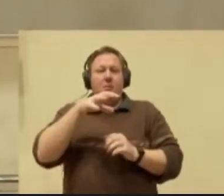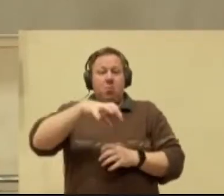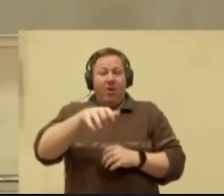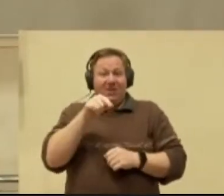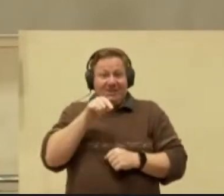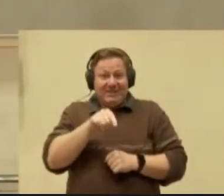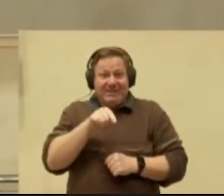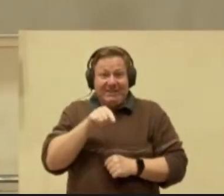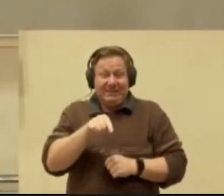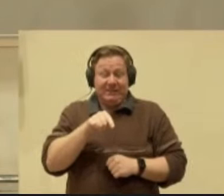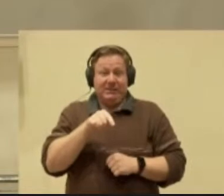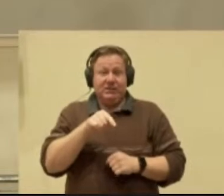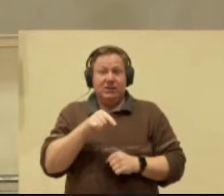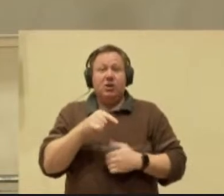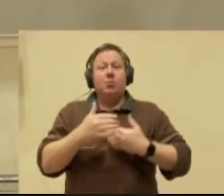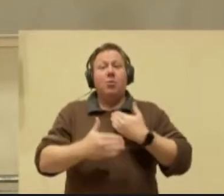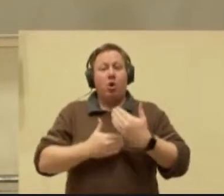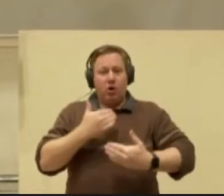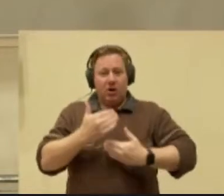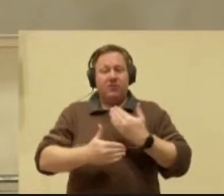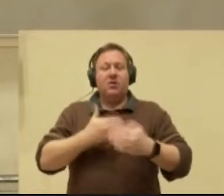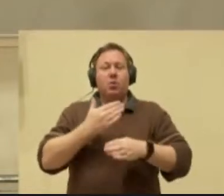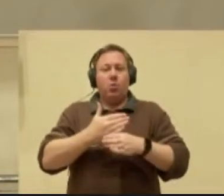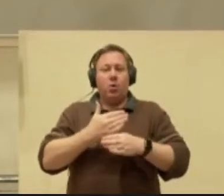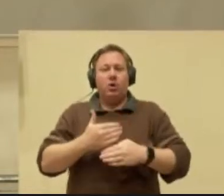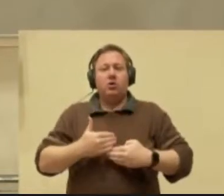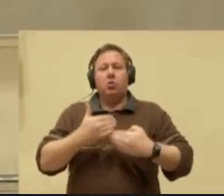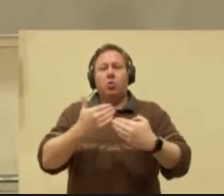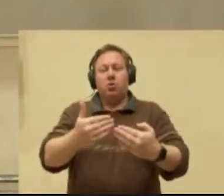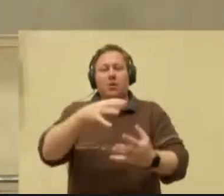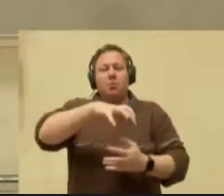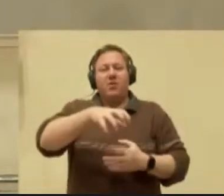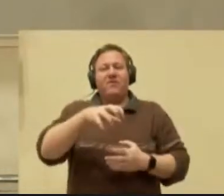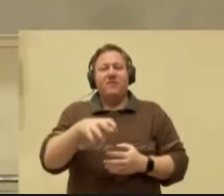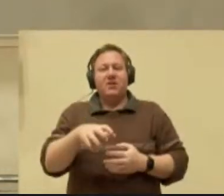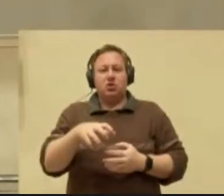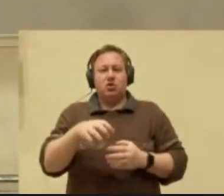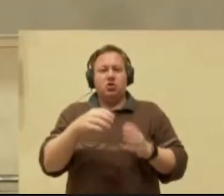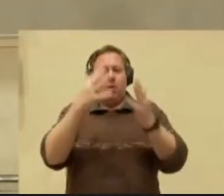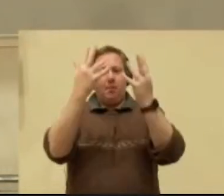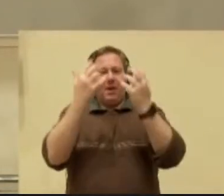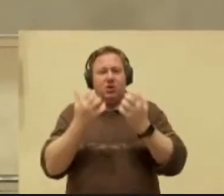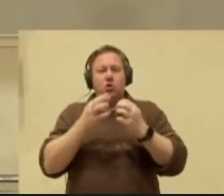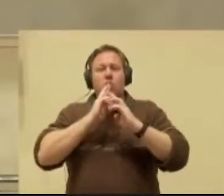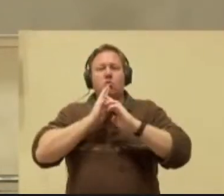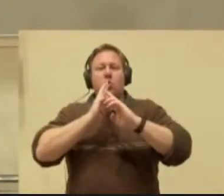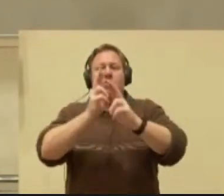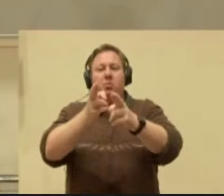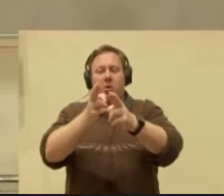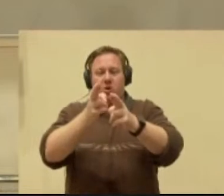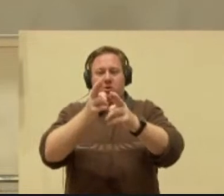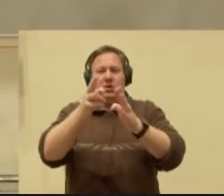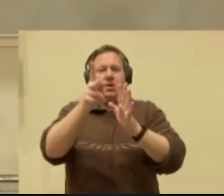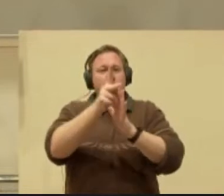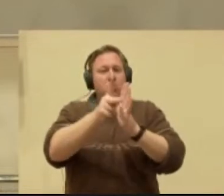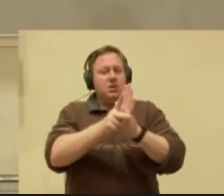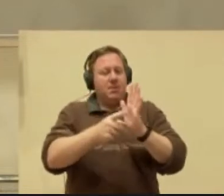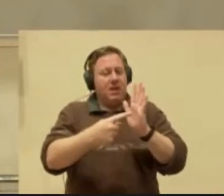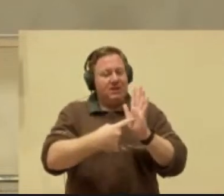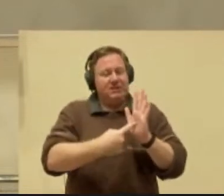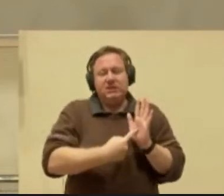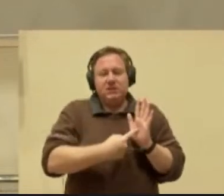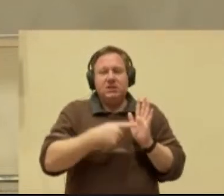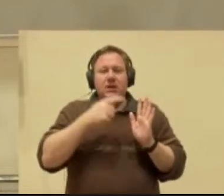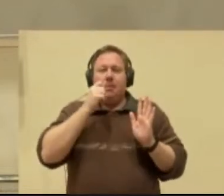towards ensuring that the provincial budget responds to the principle of gender-based budgeting